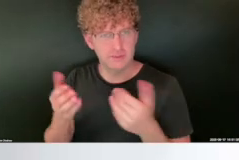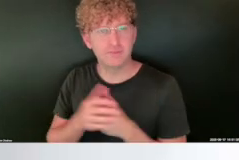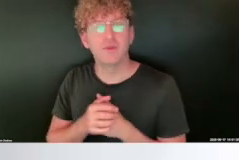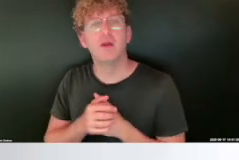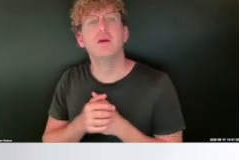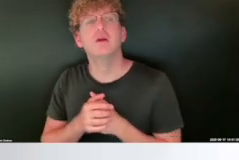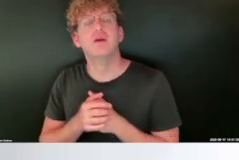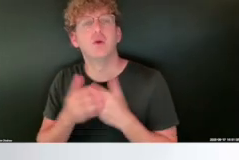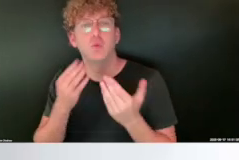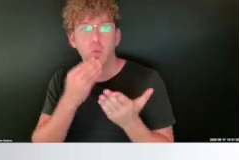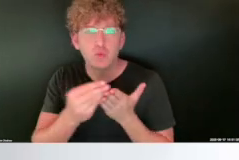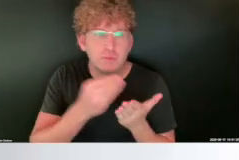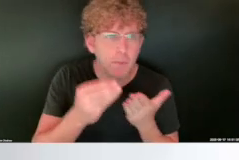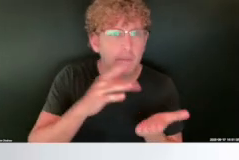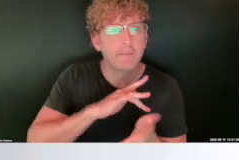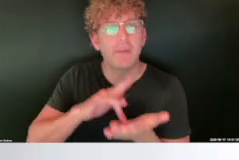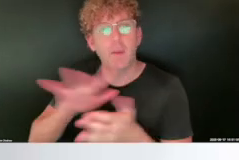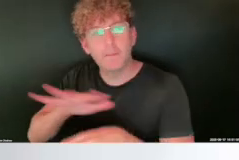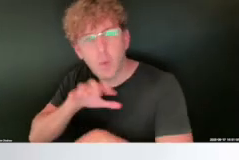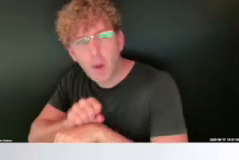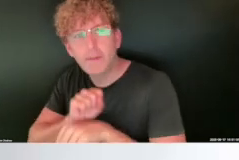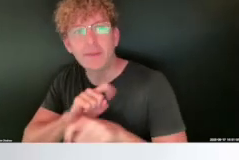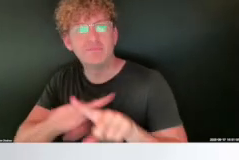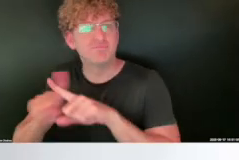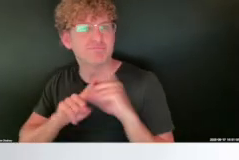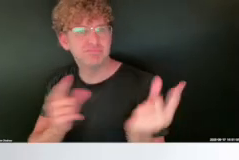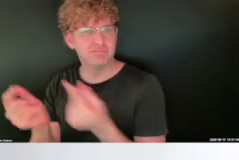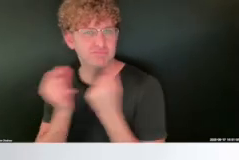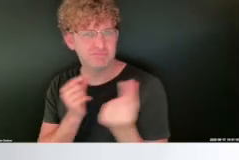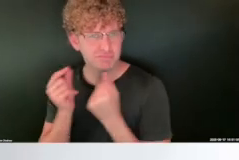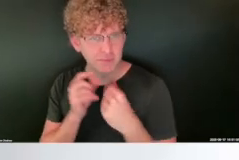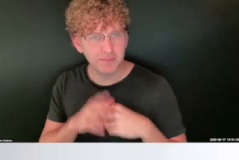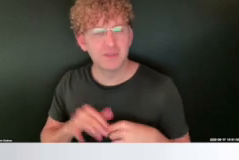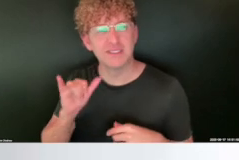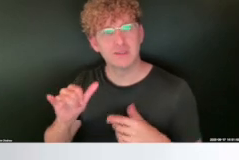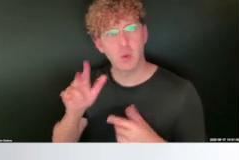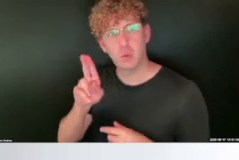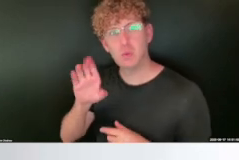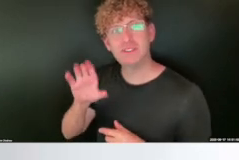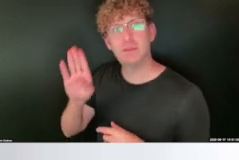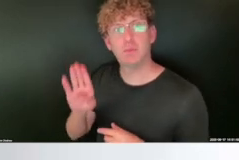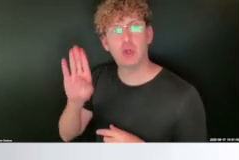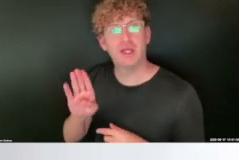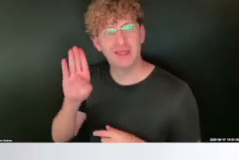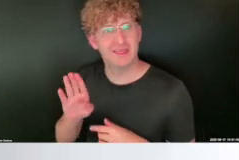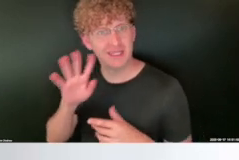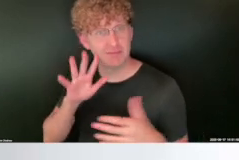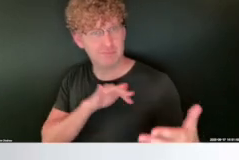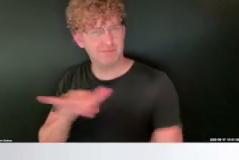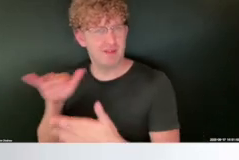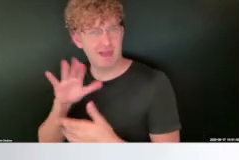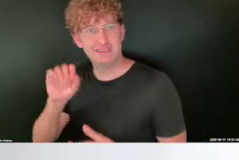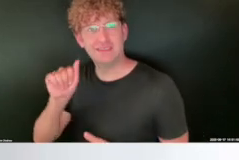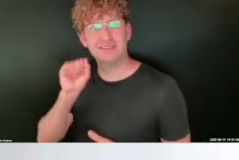UC Berkeley study of Sacramento's Our Community Car Share. The study surveys reported user increases in accessibility to